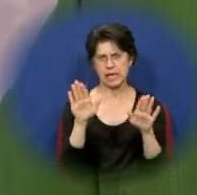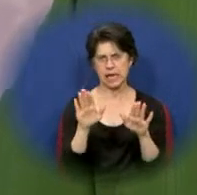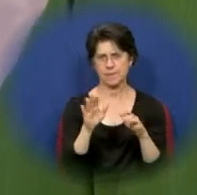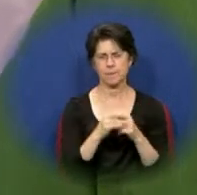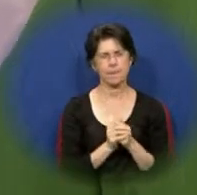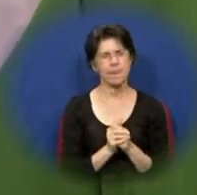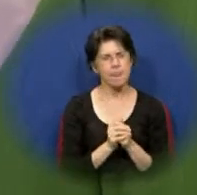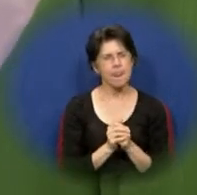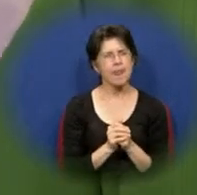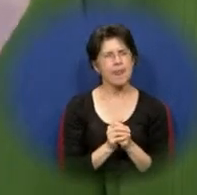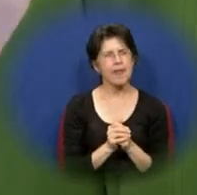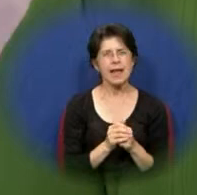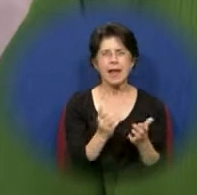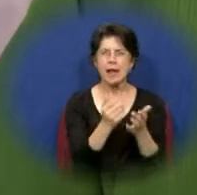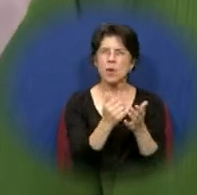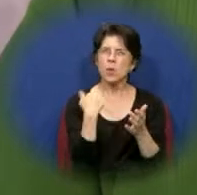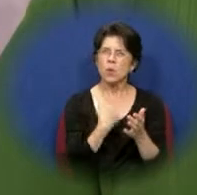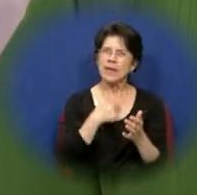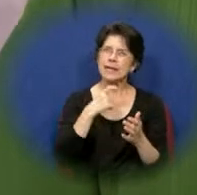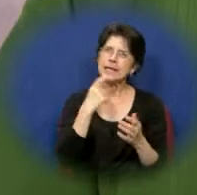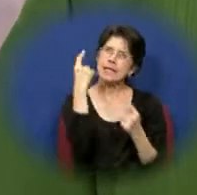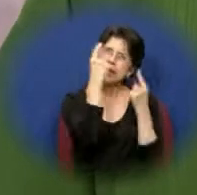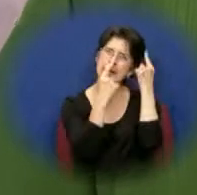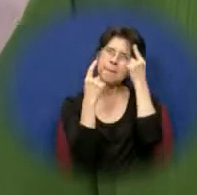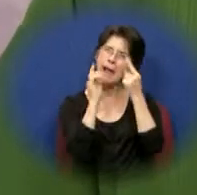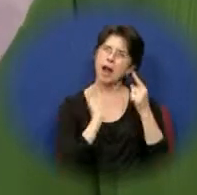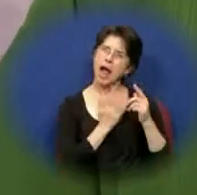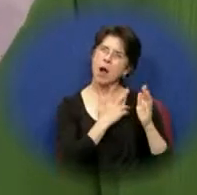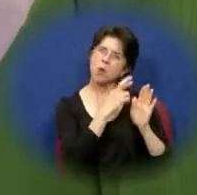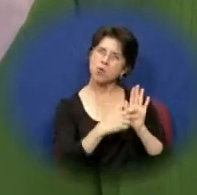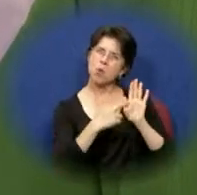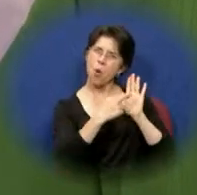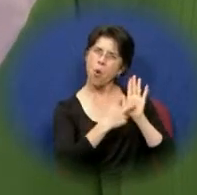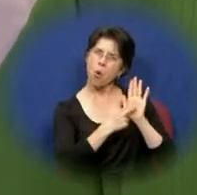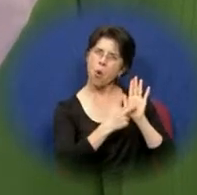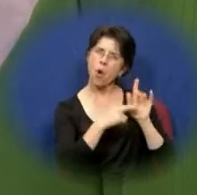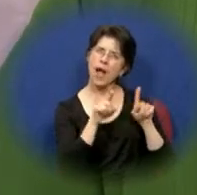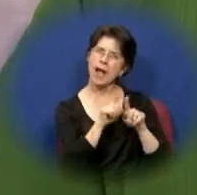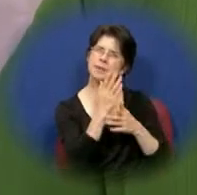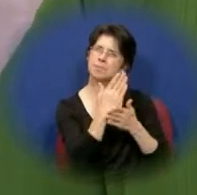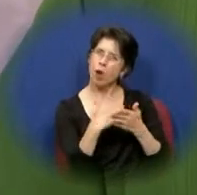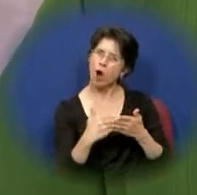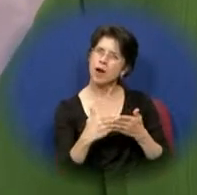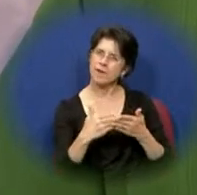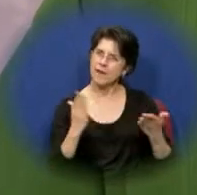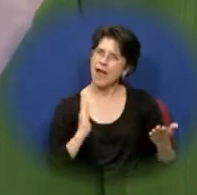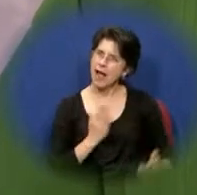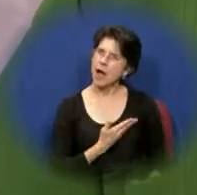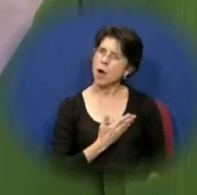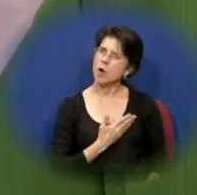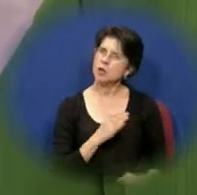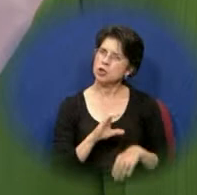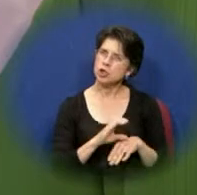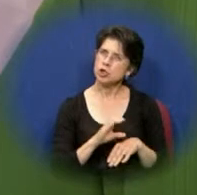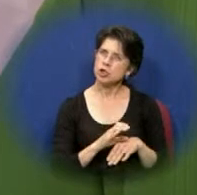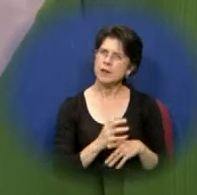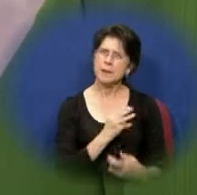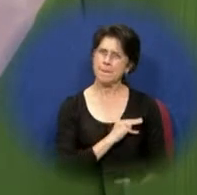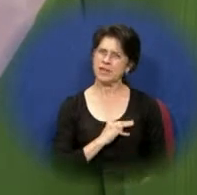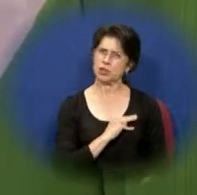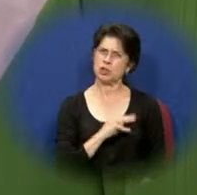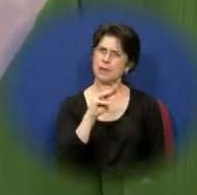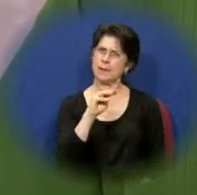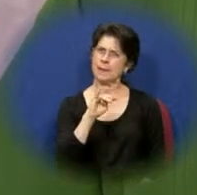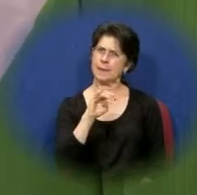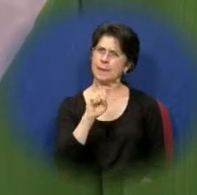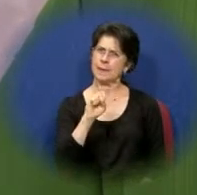that each one of us in the church has as part of the catechesis, the ministry, the mission that is so foundational